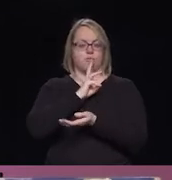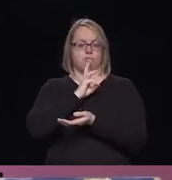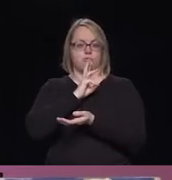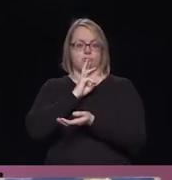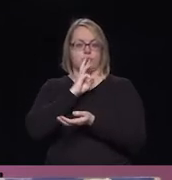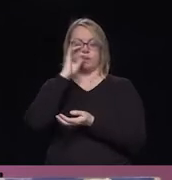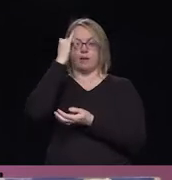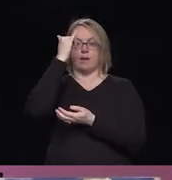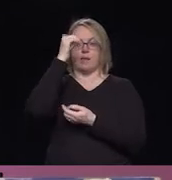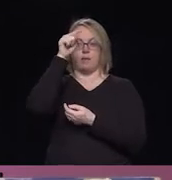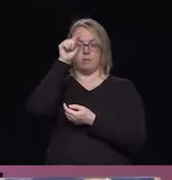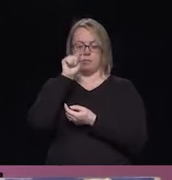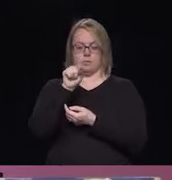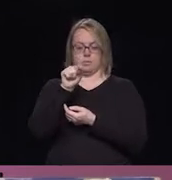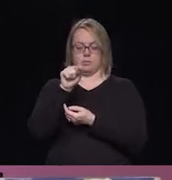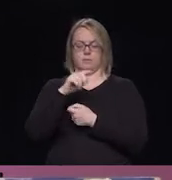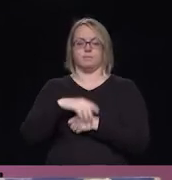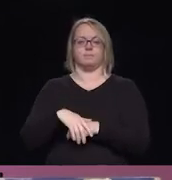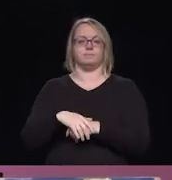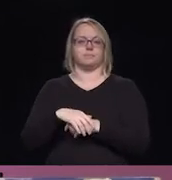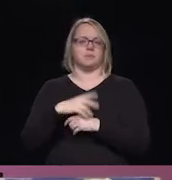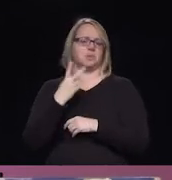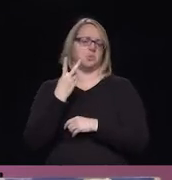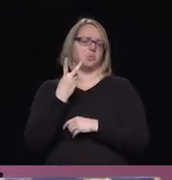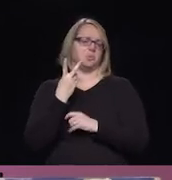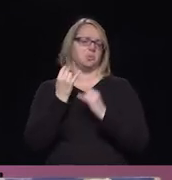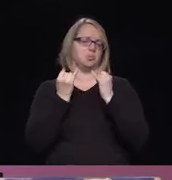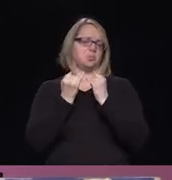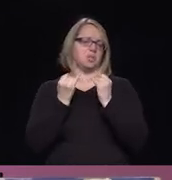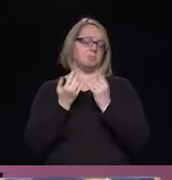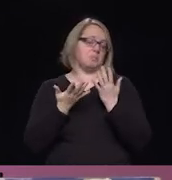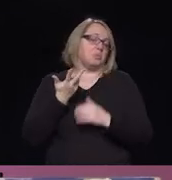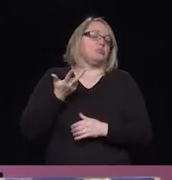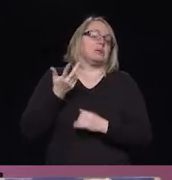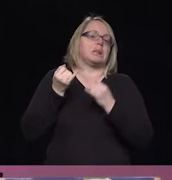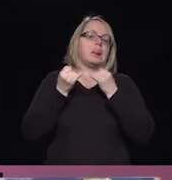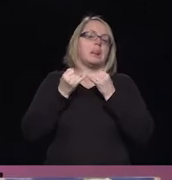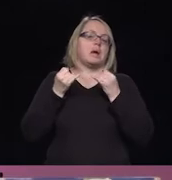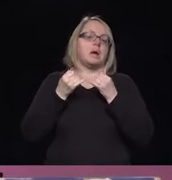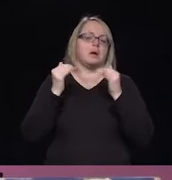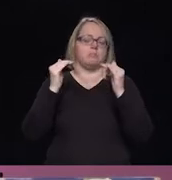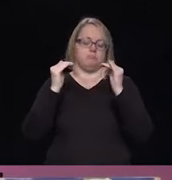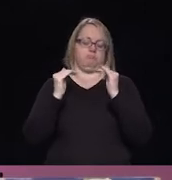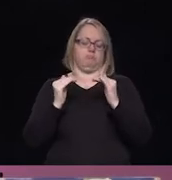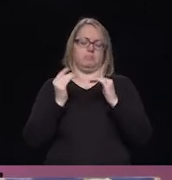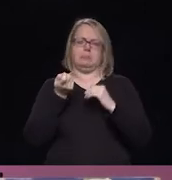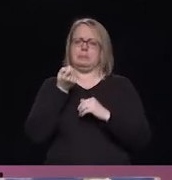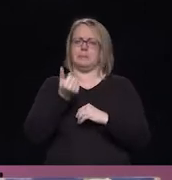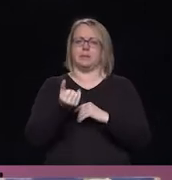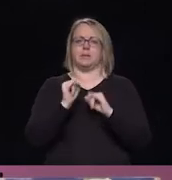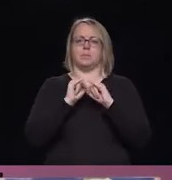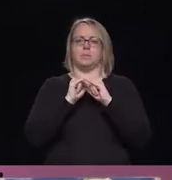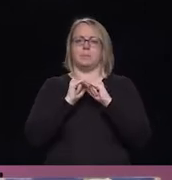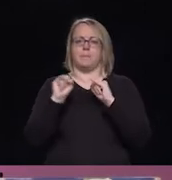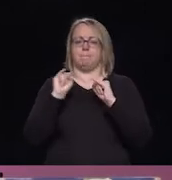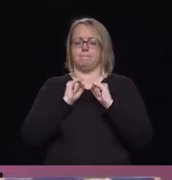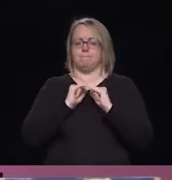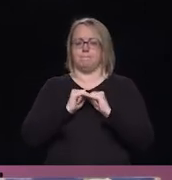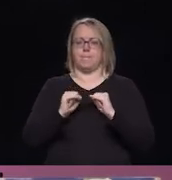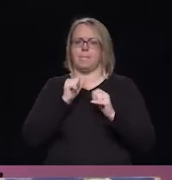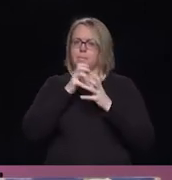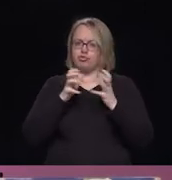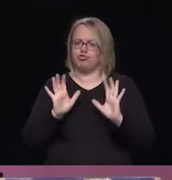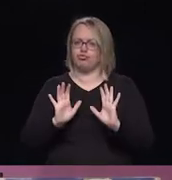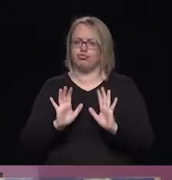three skinny lines. Do not make it wider. It needs to be just a little bit smaller. I'm using the skinny side.